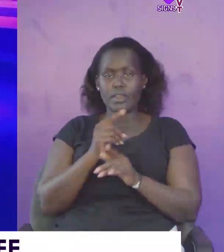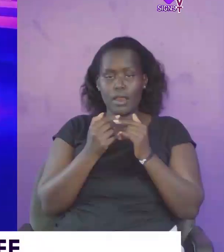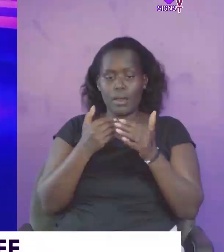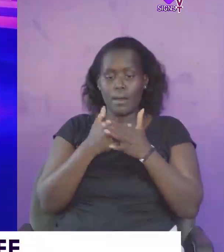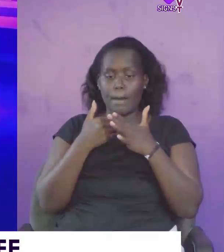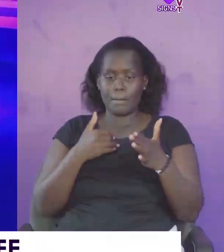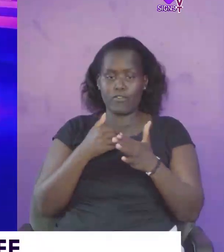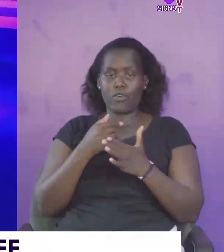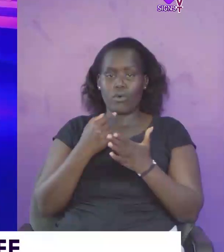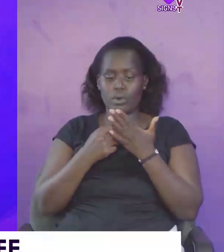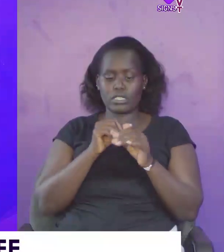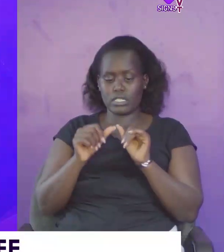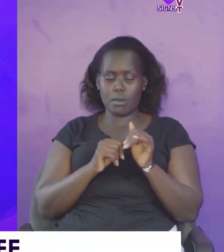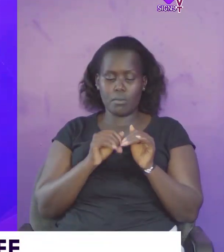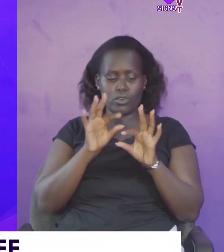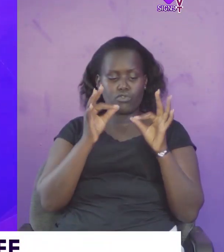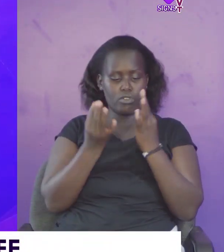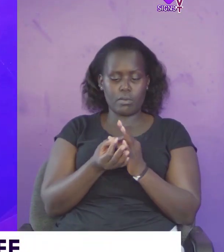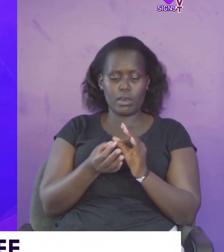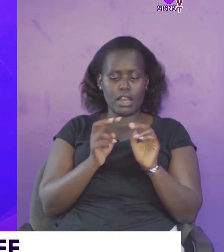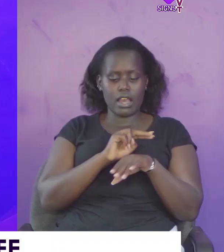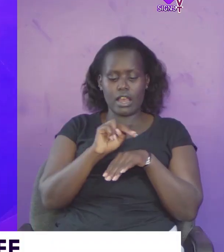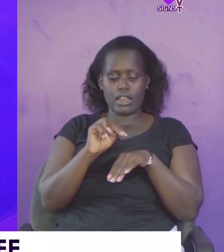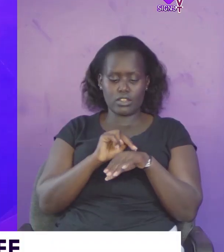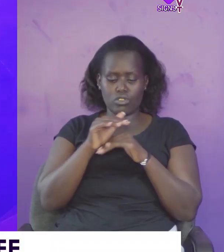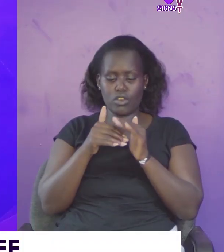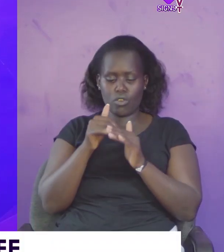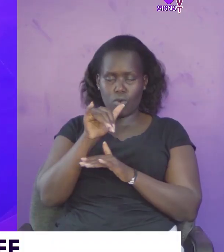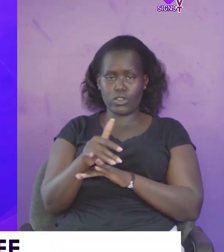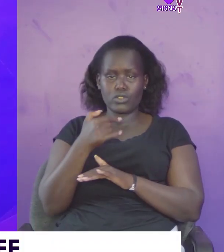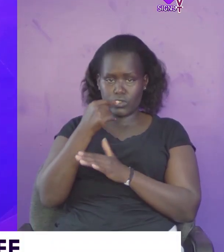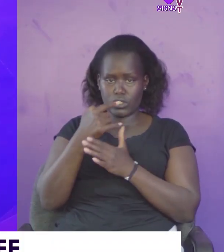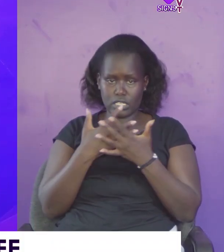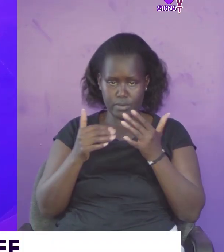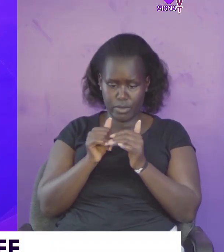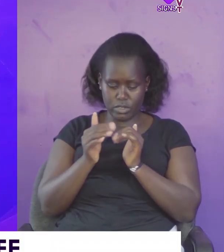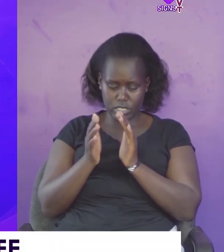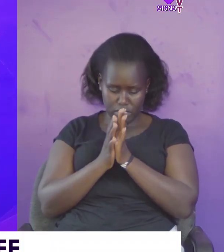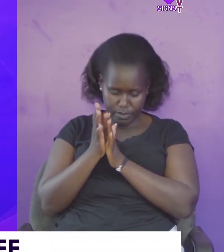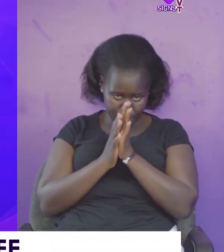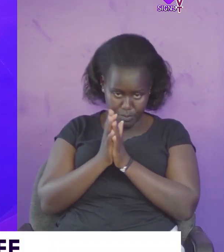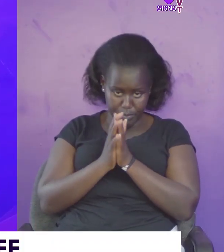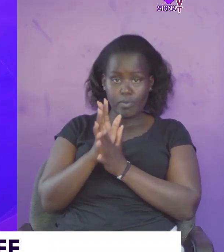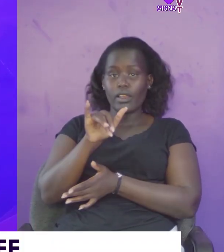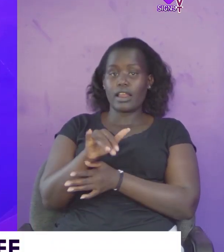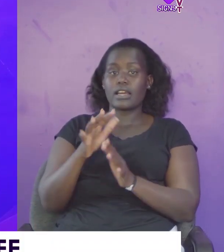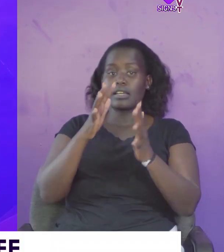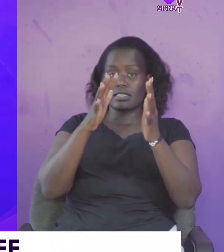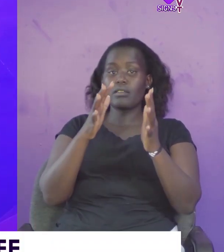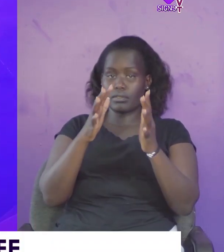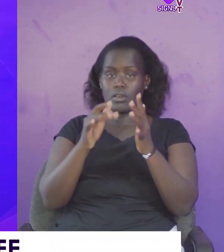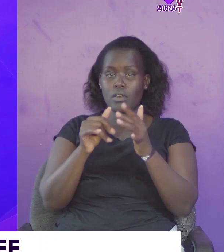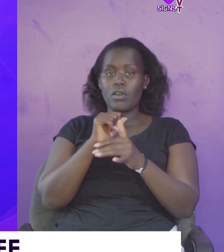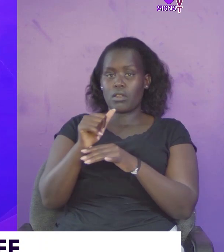of the family and the nation and all that, Yeah. you've just mentioned something interesting, that celebration should not